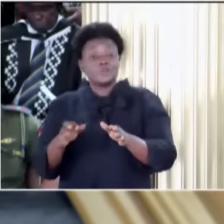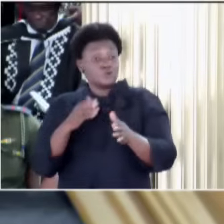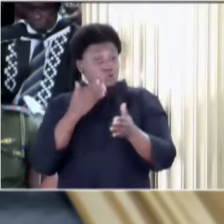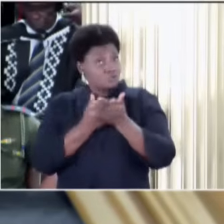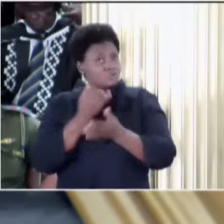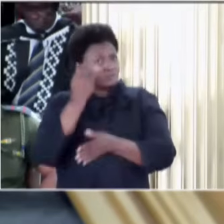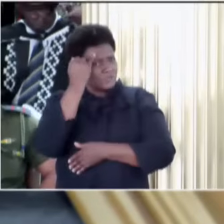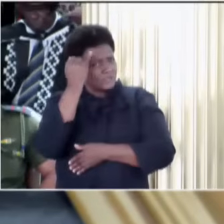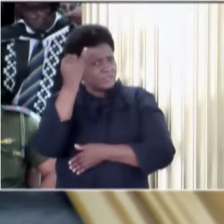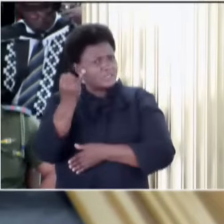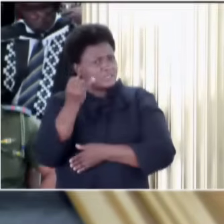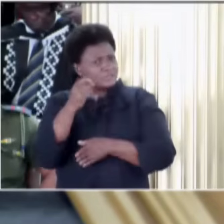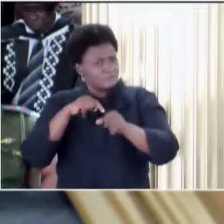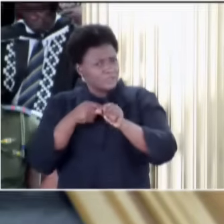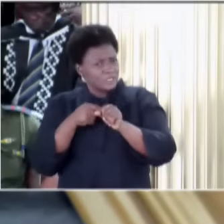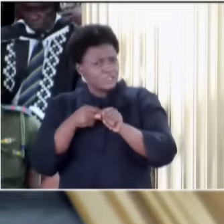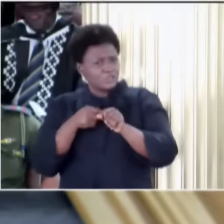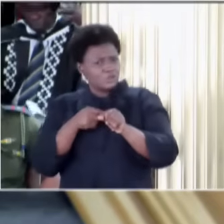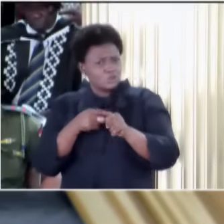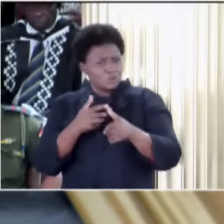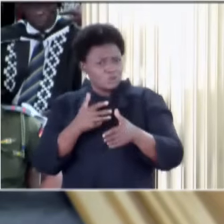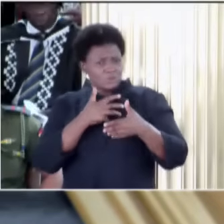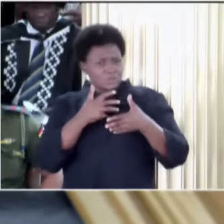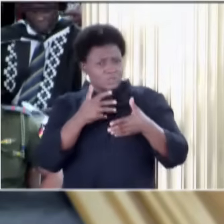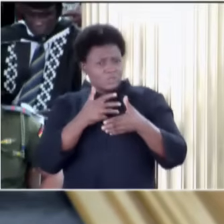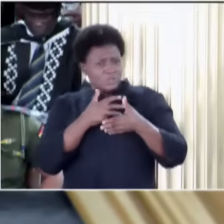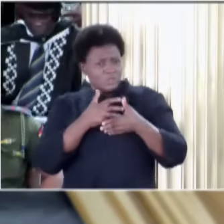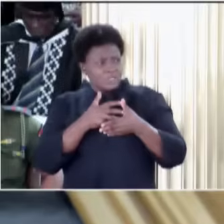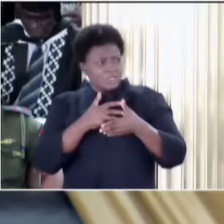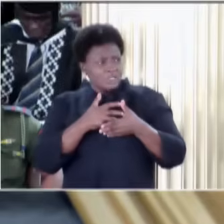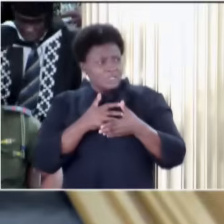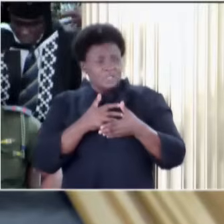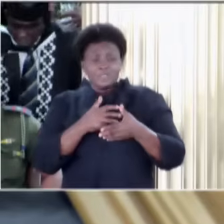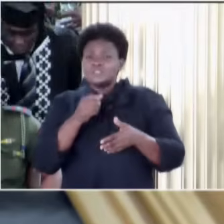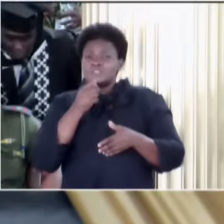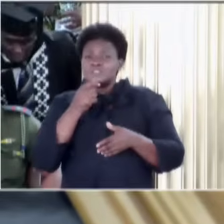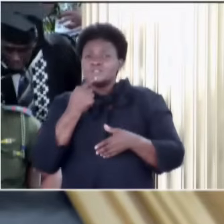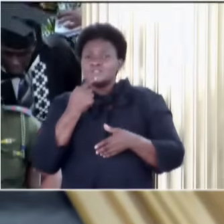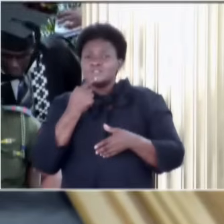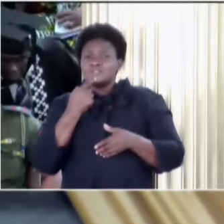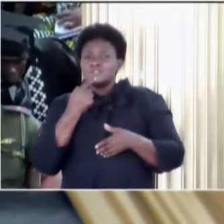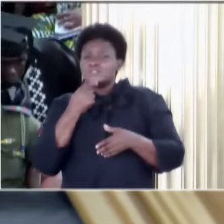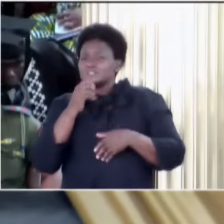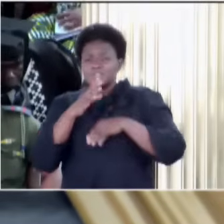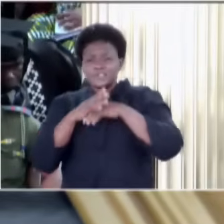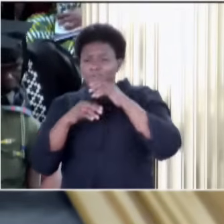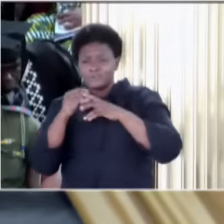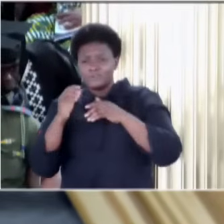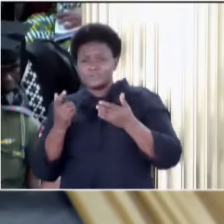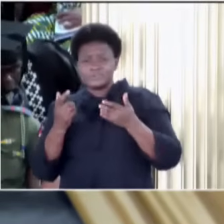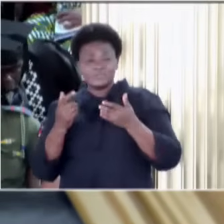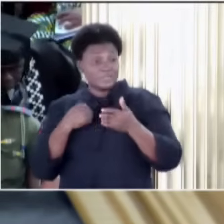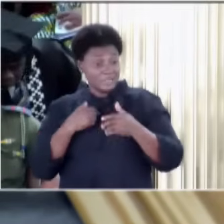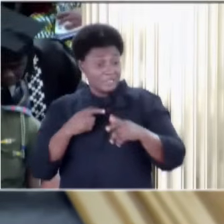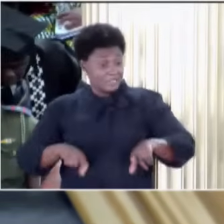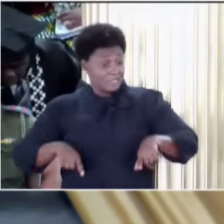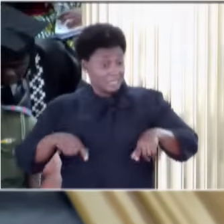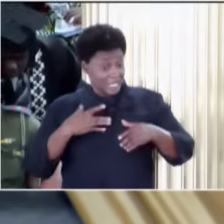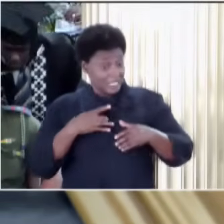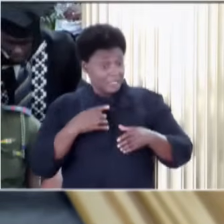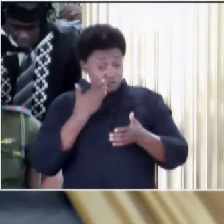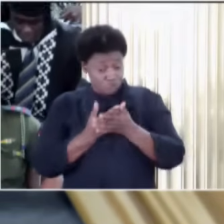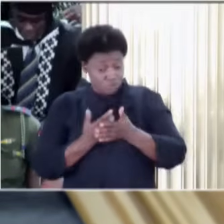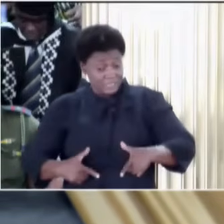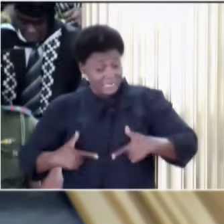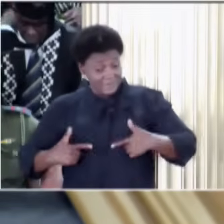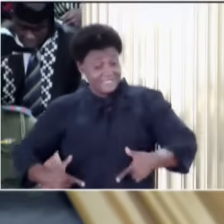idea is starved of oxygen. And let me be clear, this is not an attack on comfort. I like a good life. I like to live